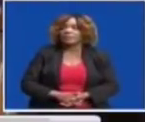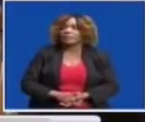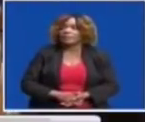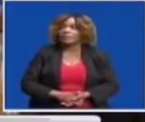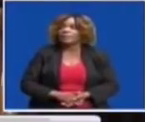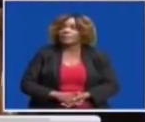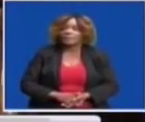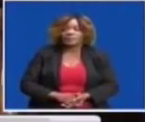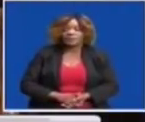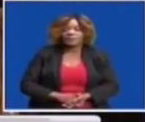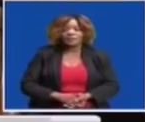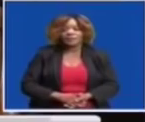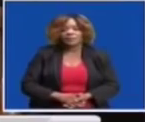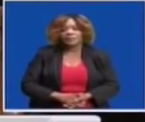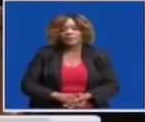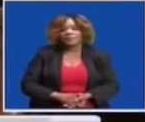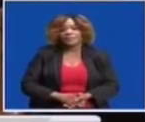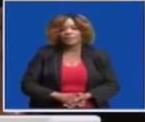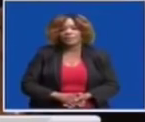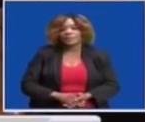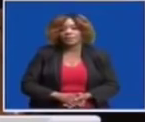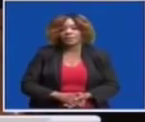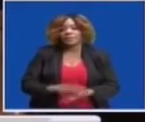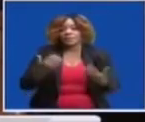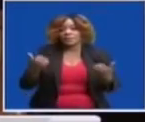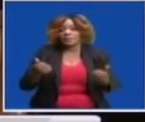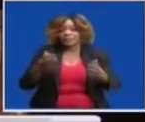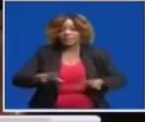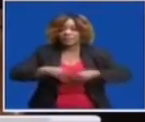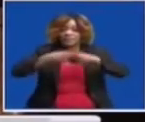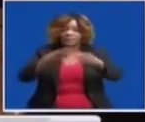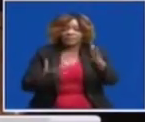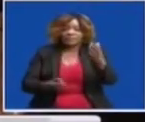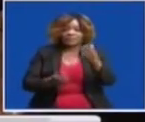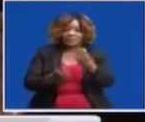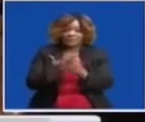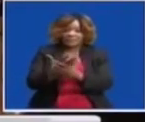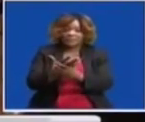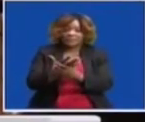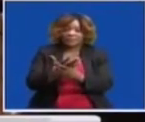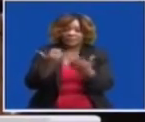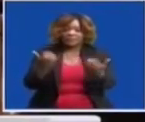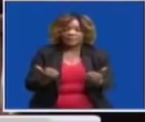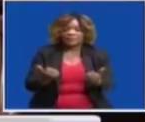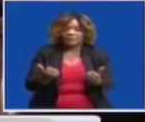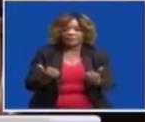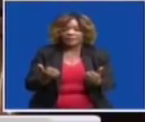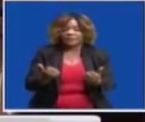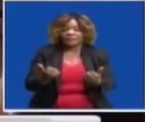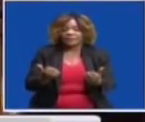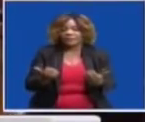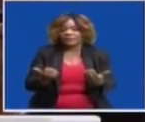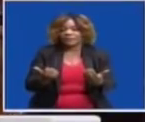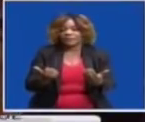Tom Gilmore, Chairman, Sister Cities of Los Angeles, Belen Fry, Acting Executive Director, who's not here this evening either, and myself,